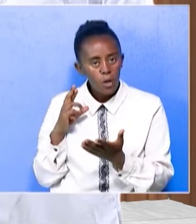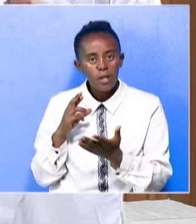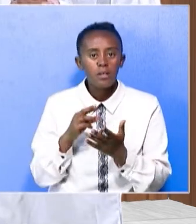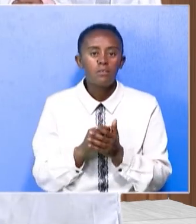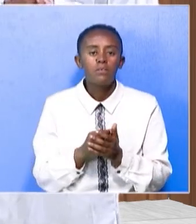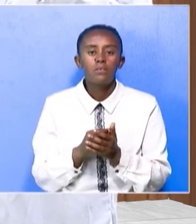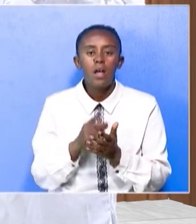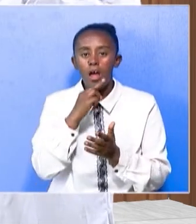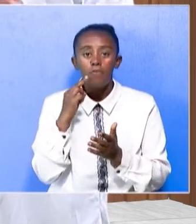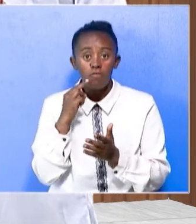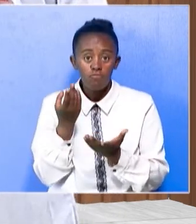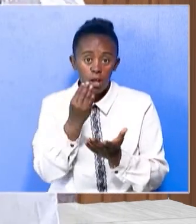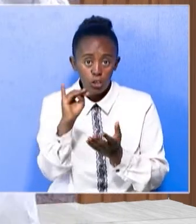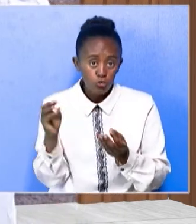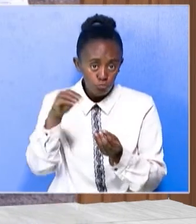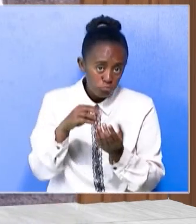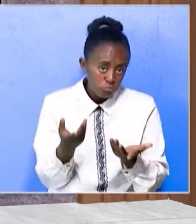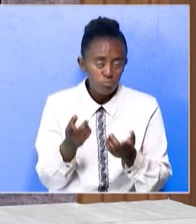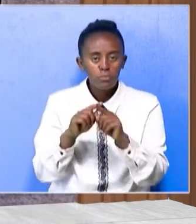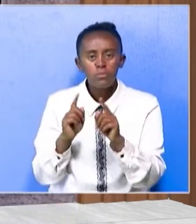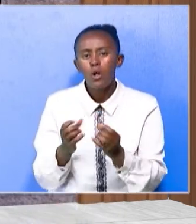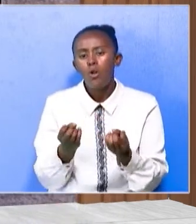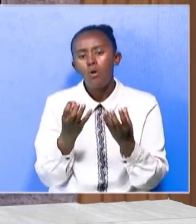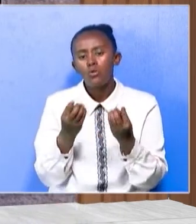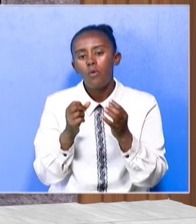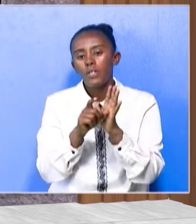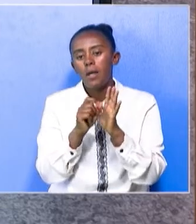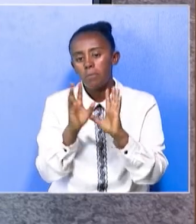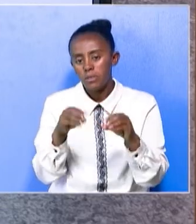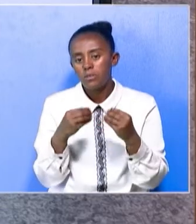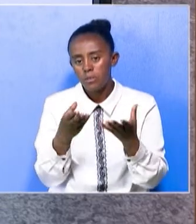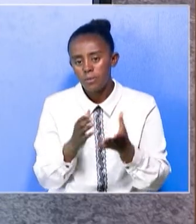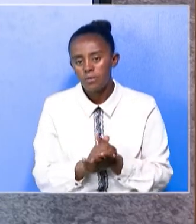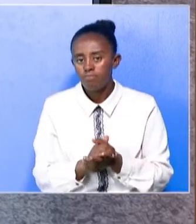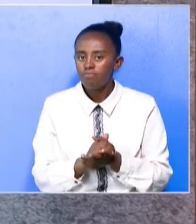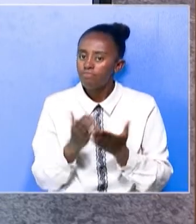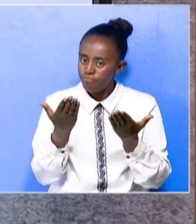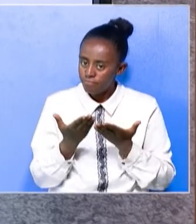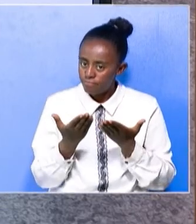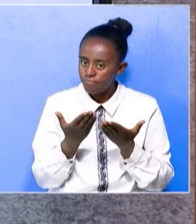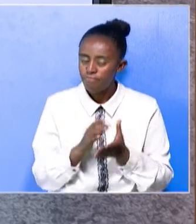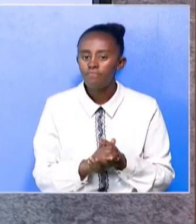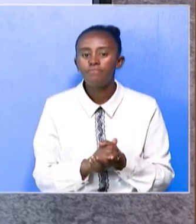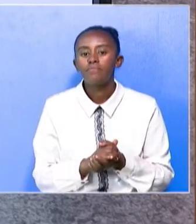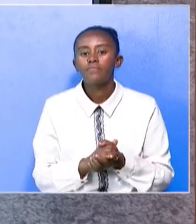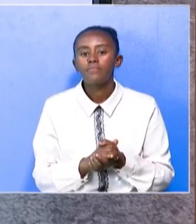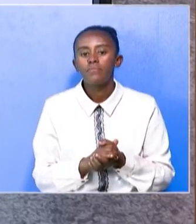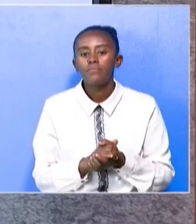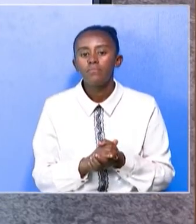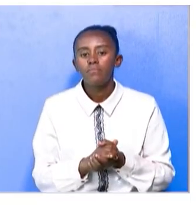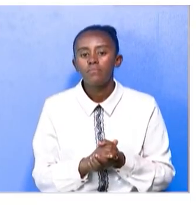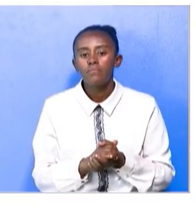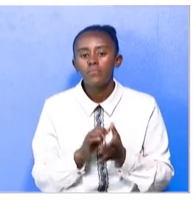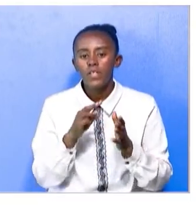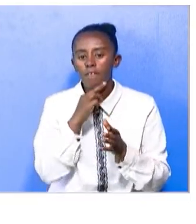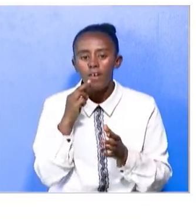the form of ing, I'm welcome to give you a lot of examples regarding this. Come on, take for instance, right, these verbs,